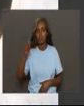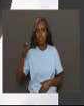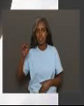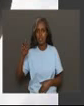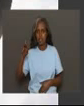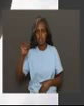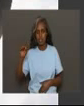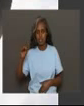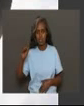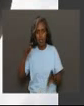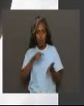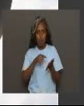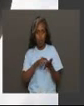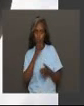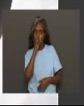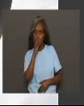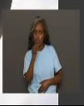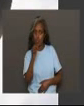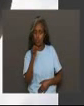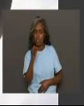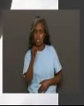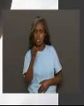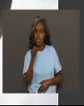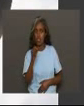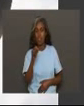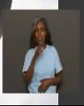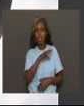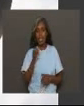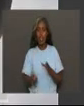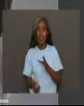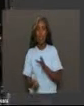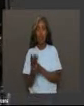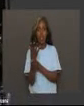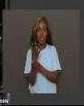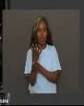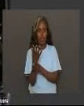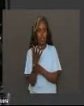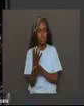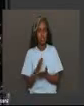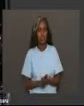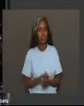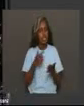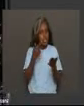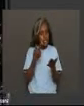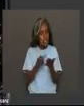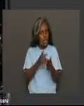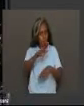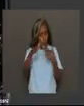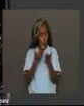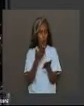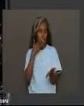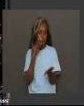pointed rooftops, or even volcanoes. These are all